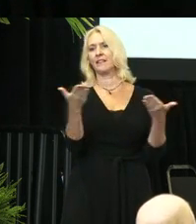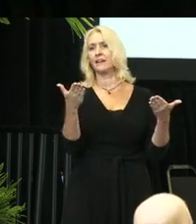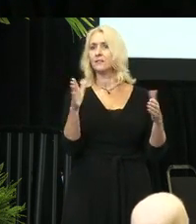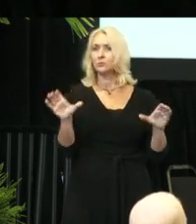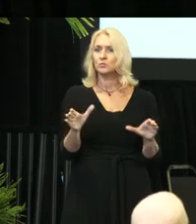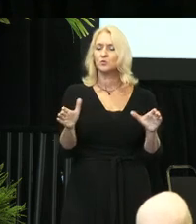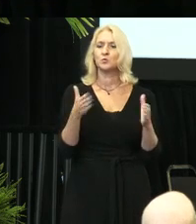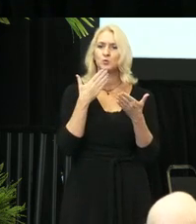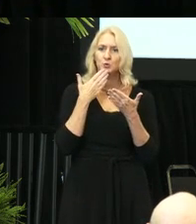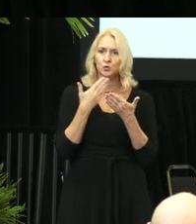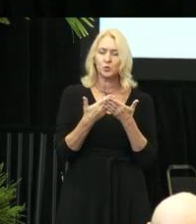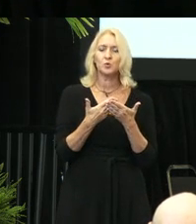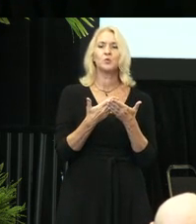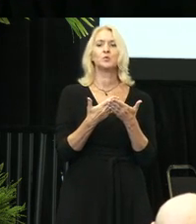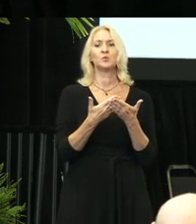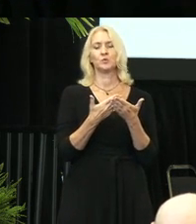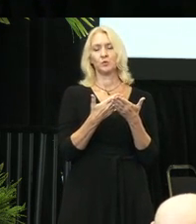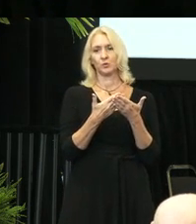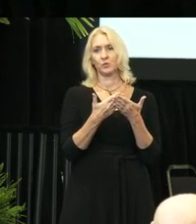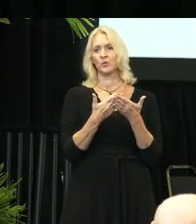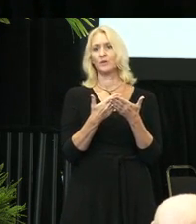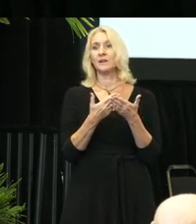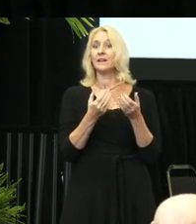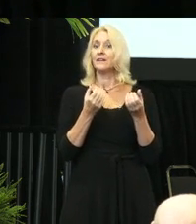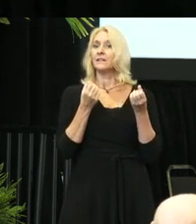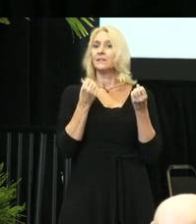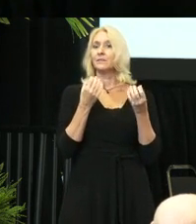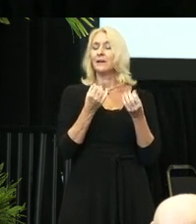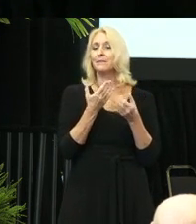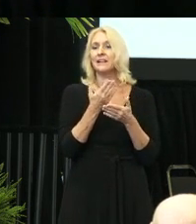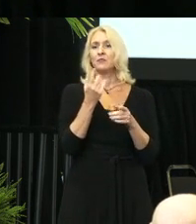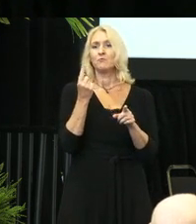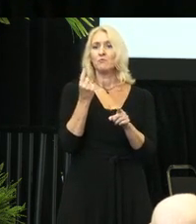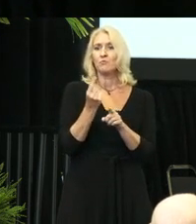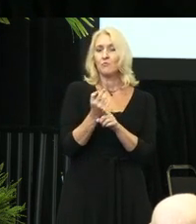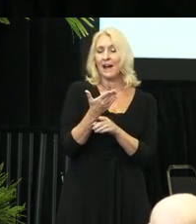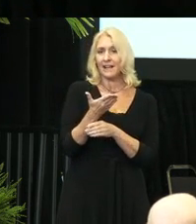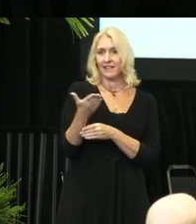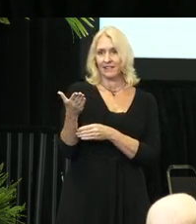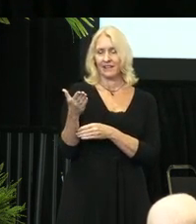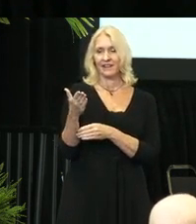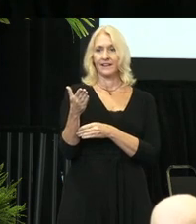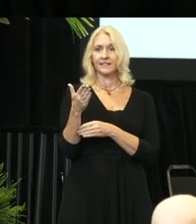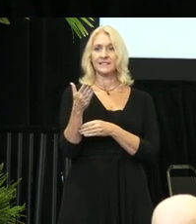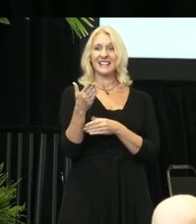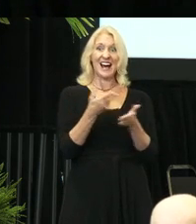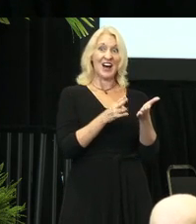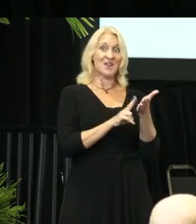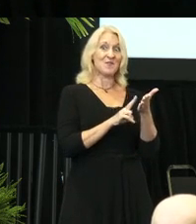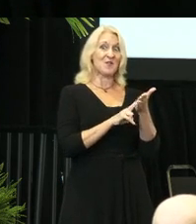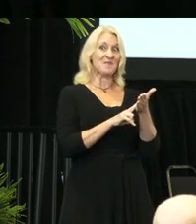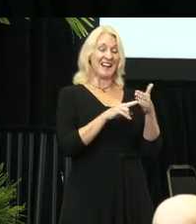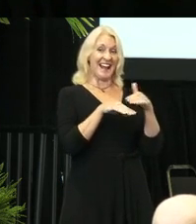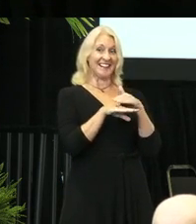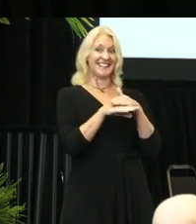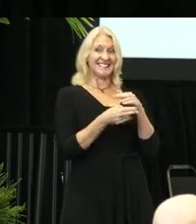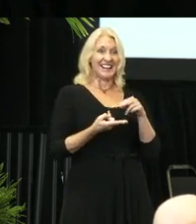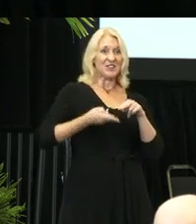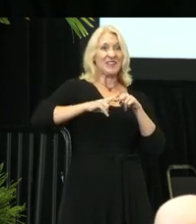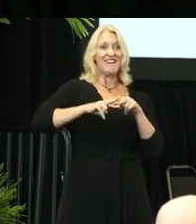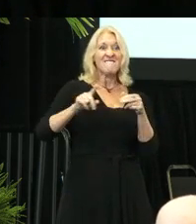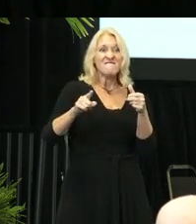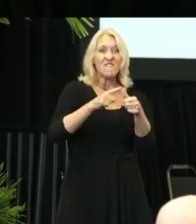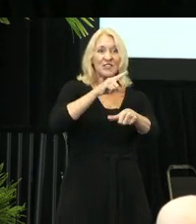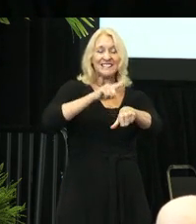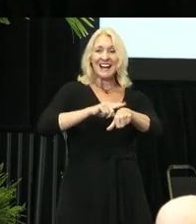well. So many things are going right at FSCJ. Our enrollment is up for the first time in 7